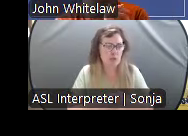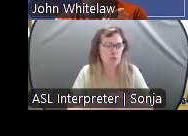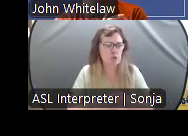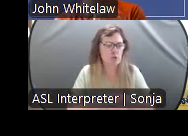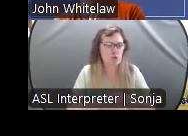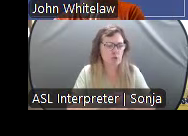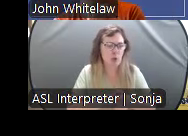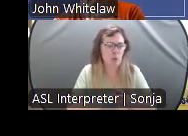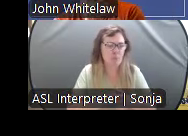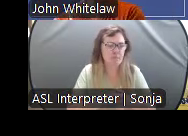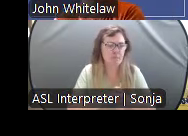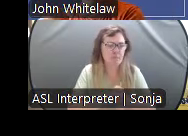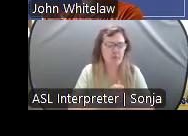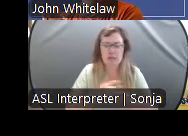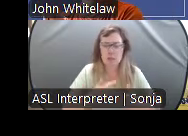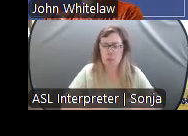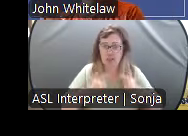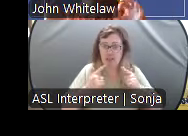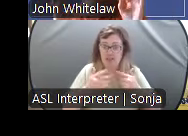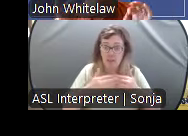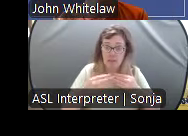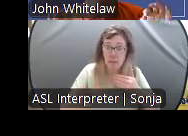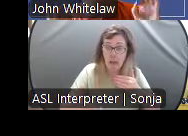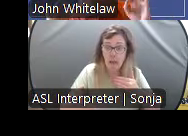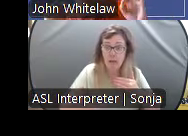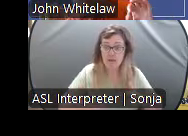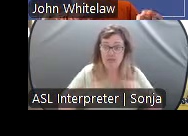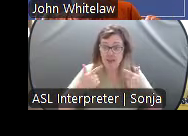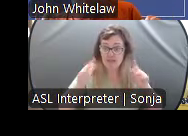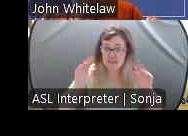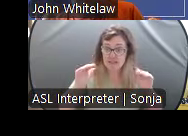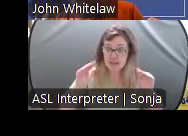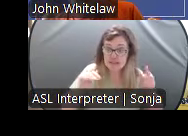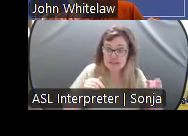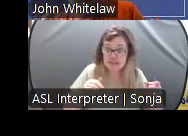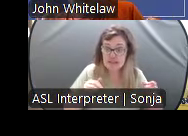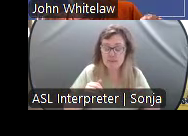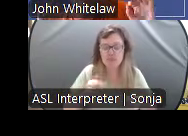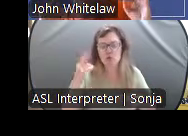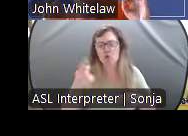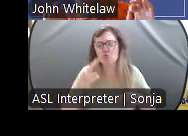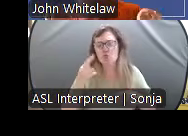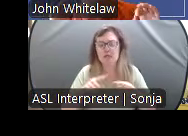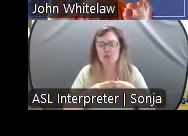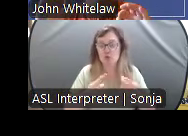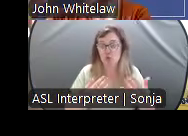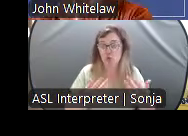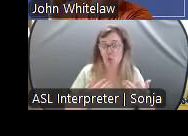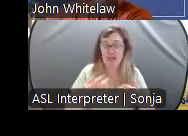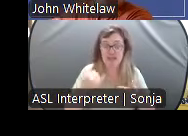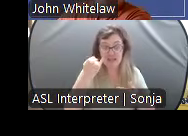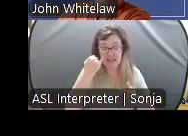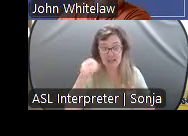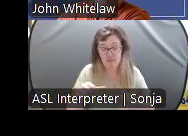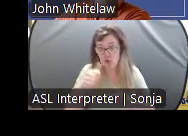living beyond average life expectancy. The reason to wait is in case your other money might